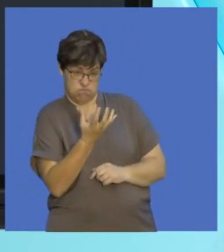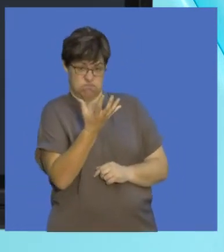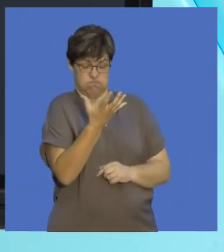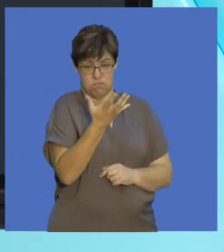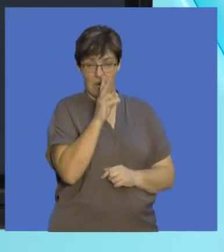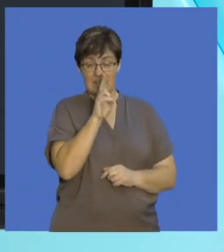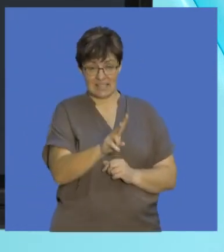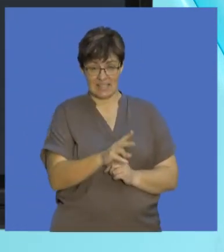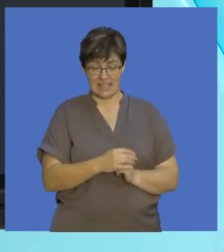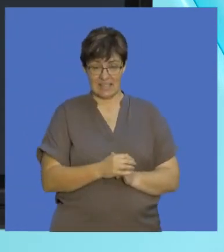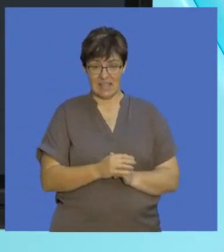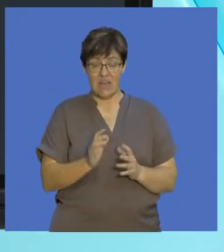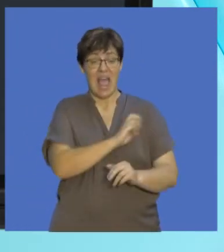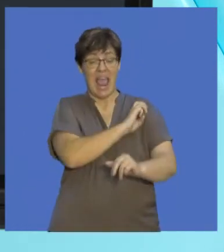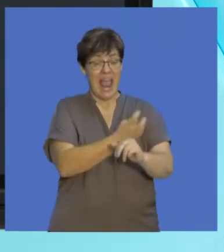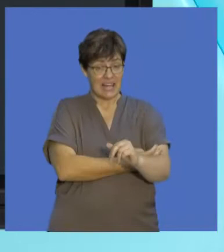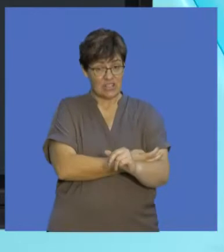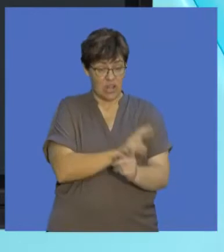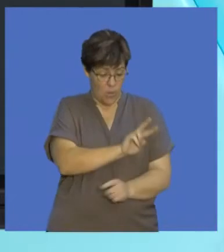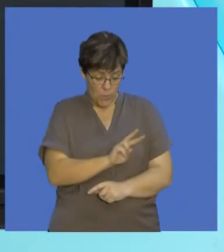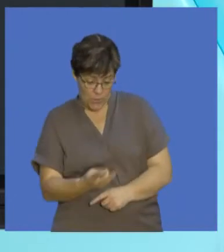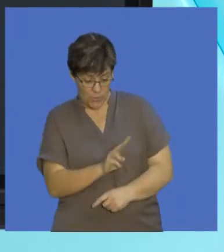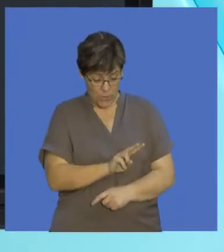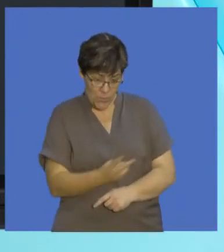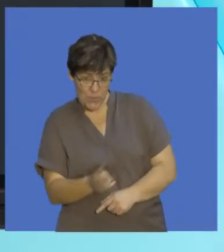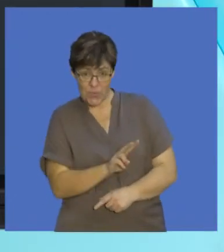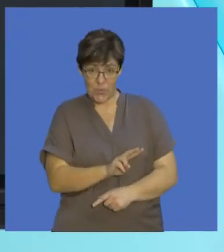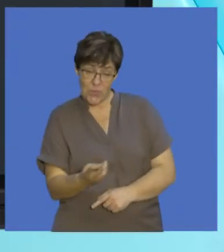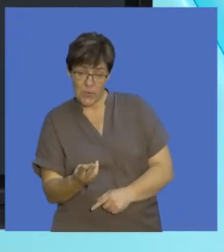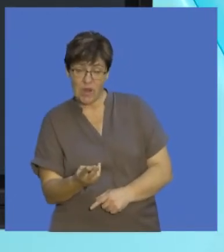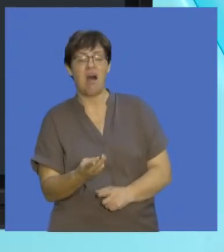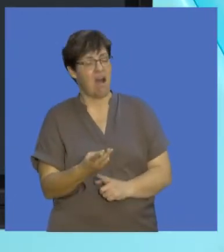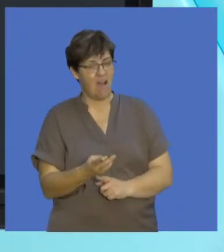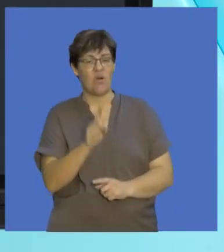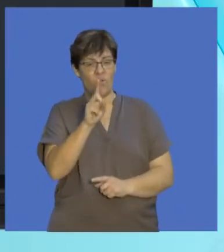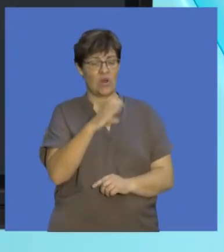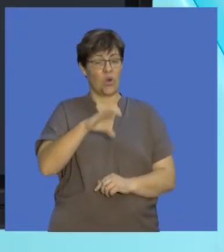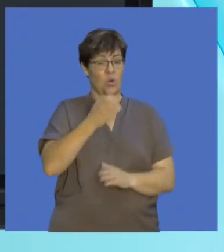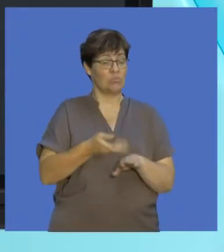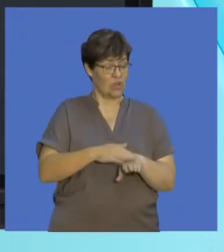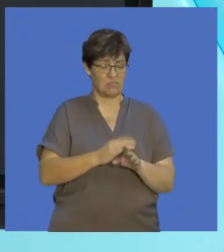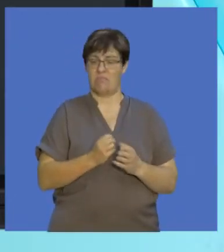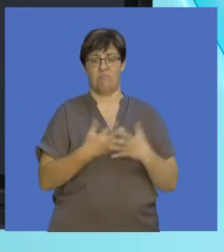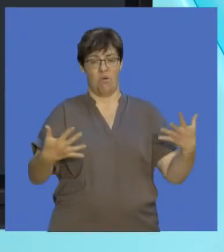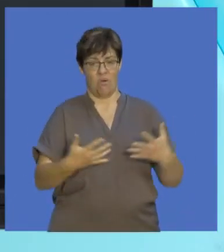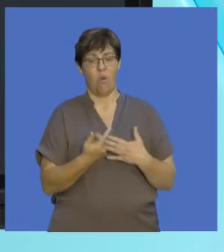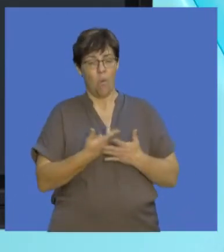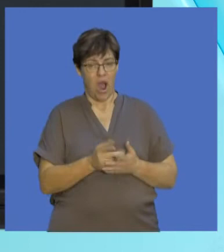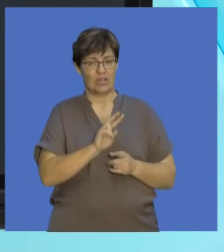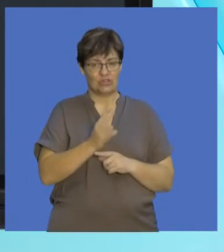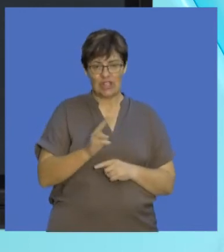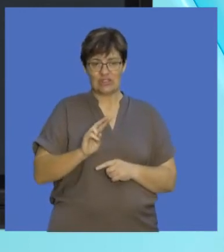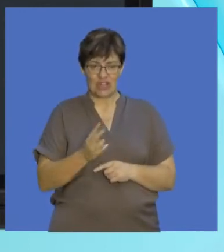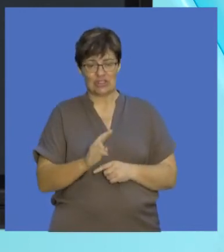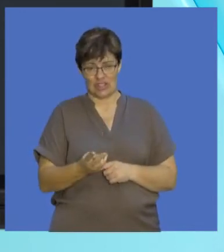that even the amount of energy, transferred, per coulomb of charge is greater because we kept